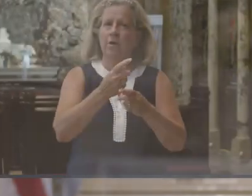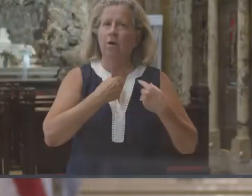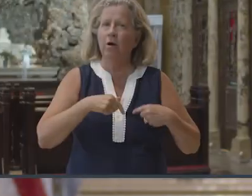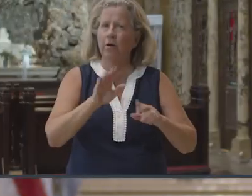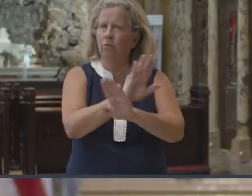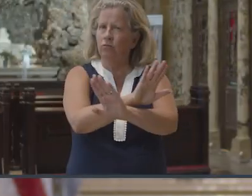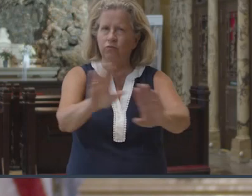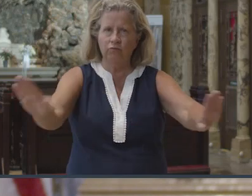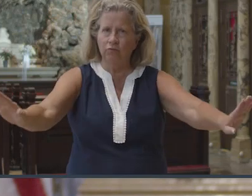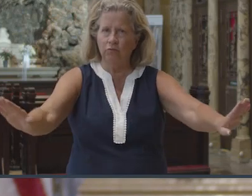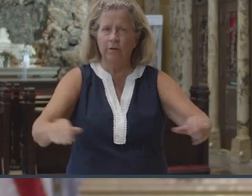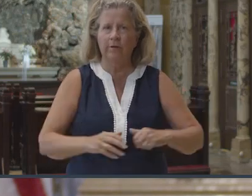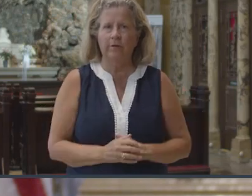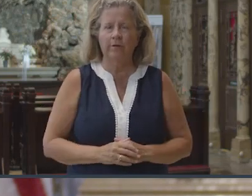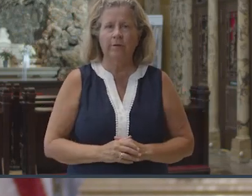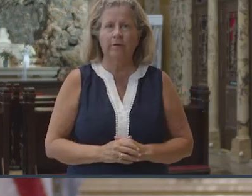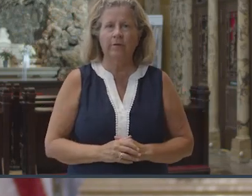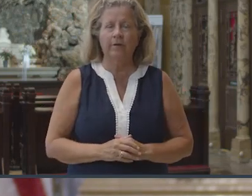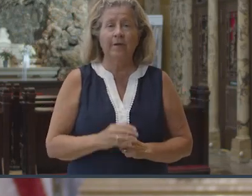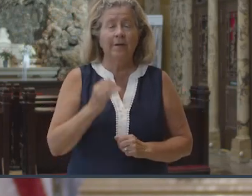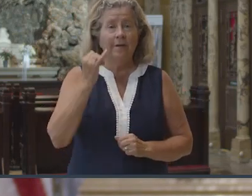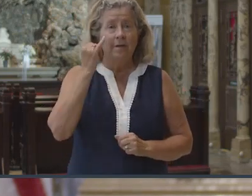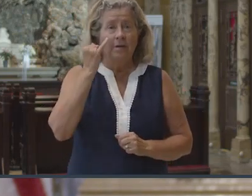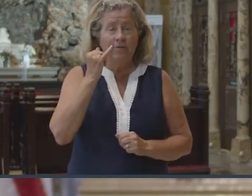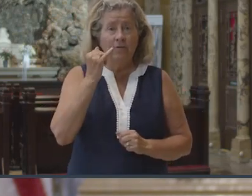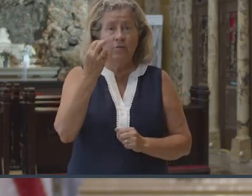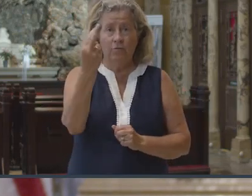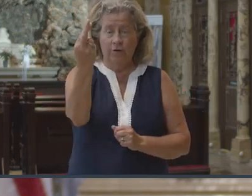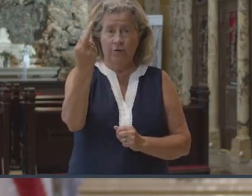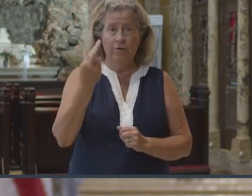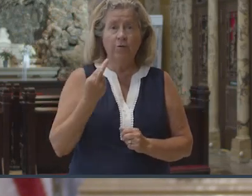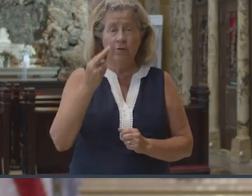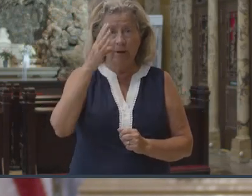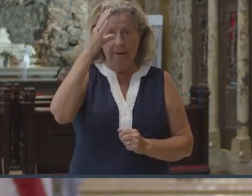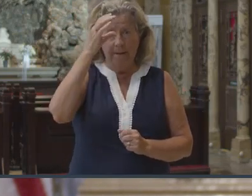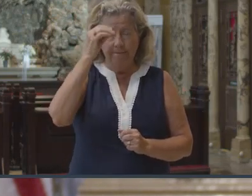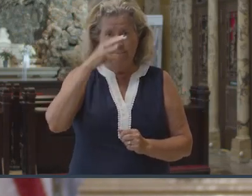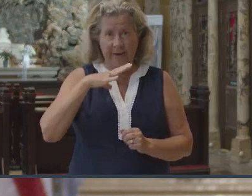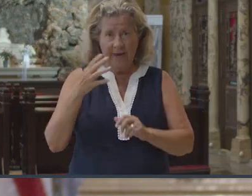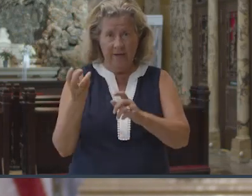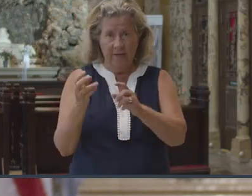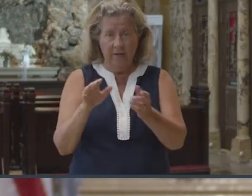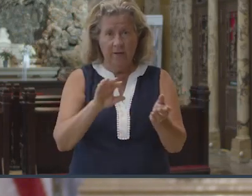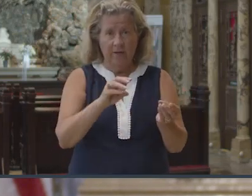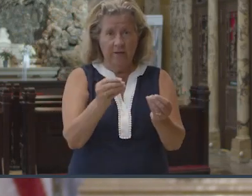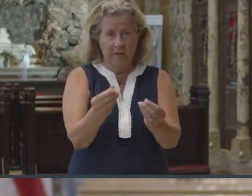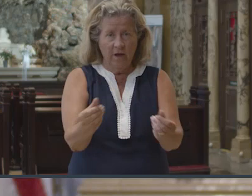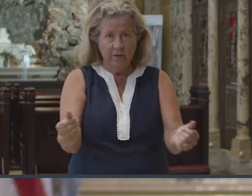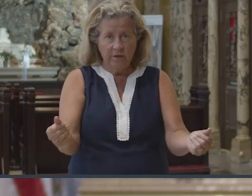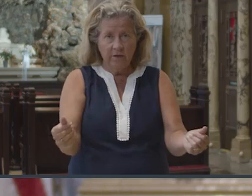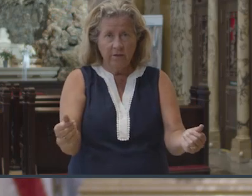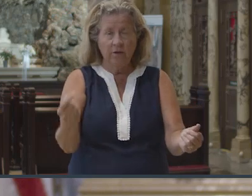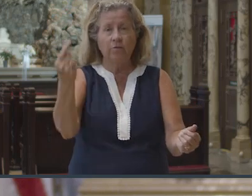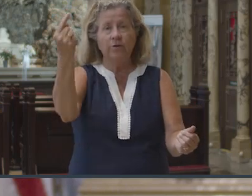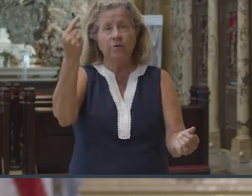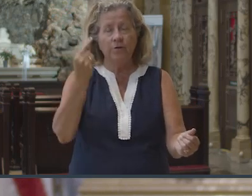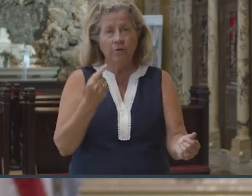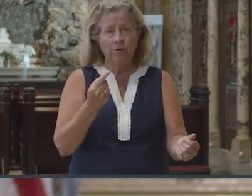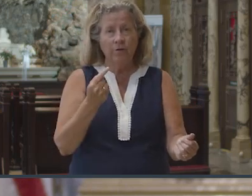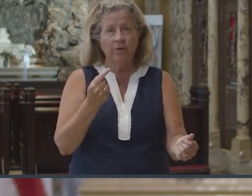hearts. You turn man back to dust, saying, return, O children of men,